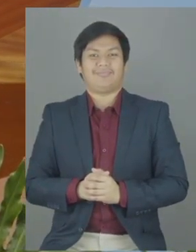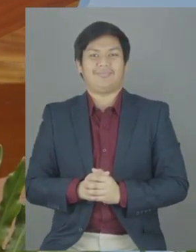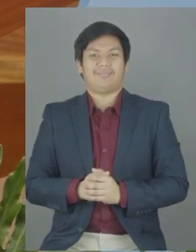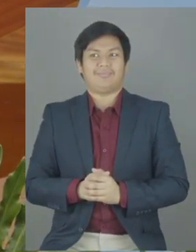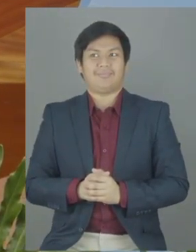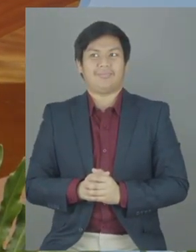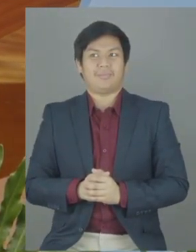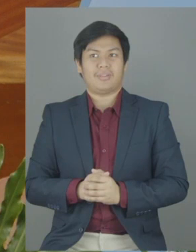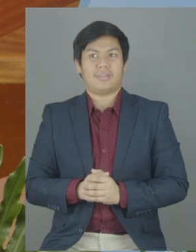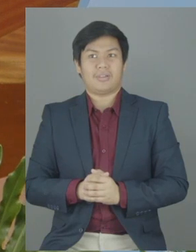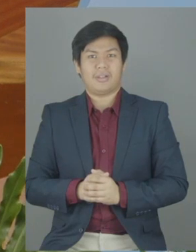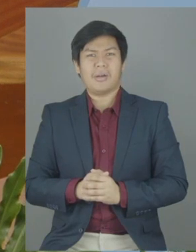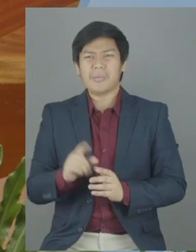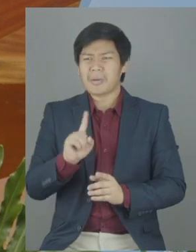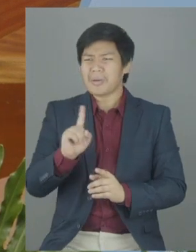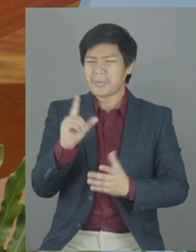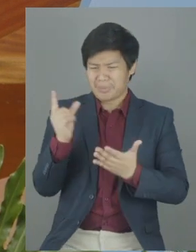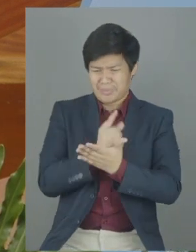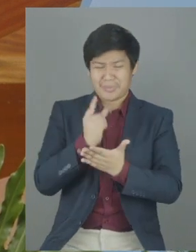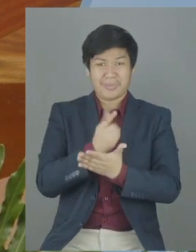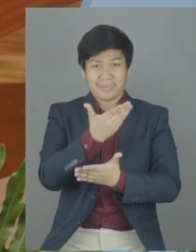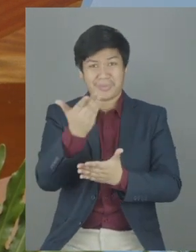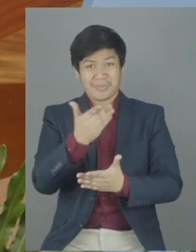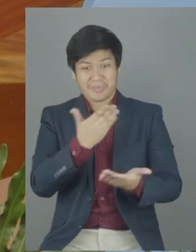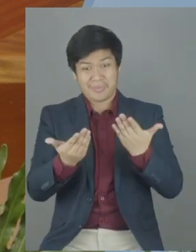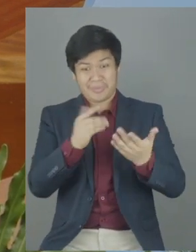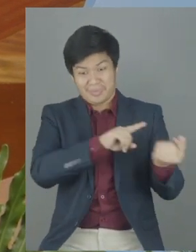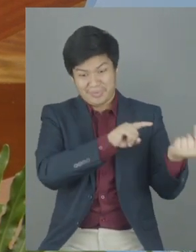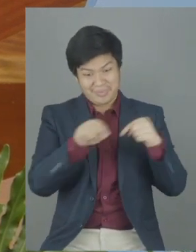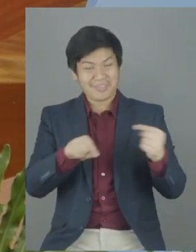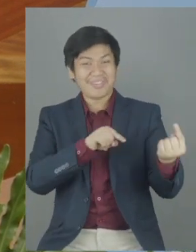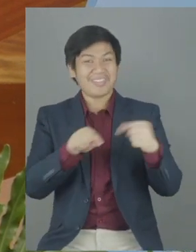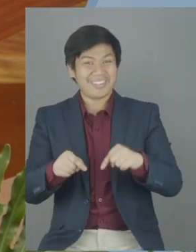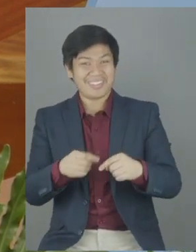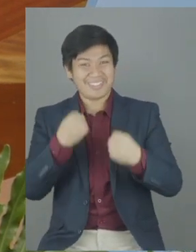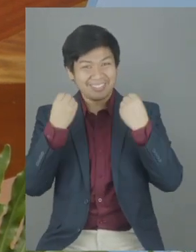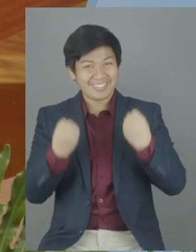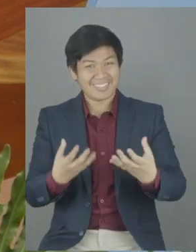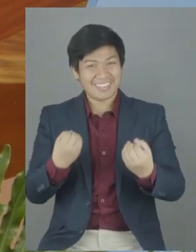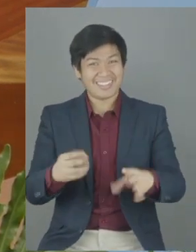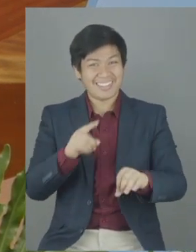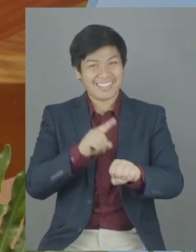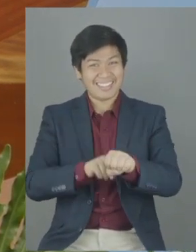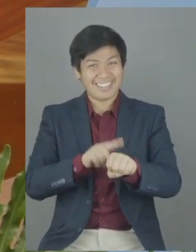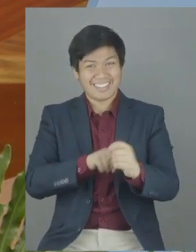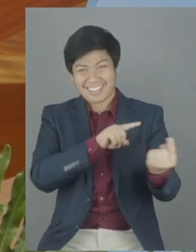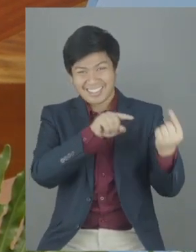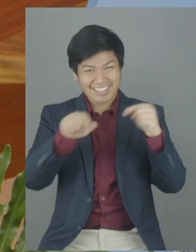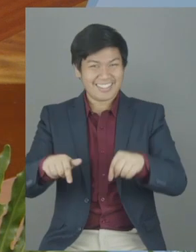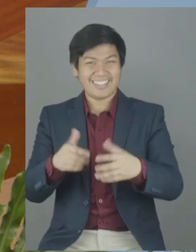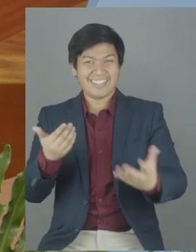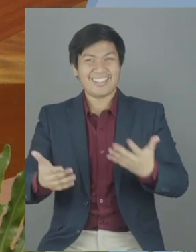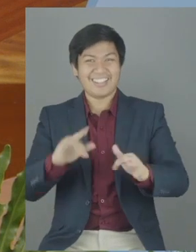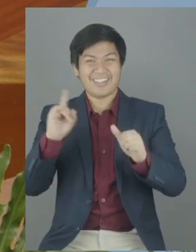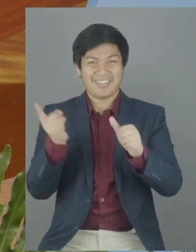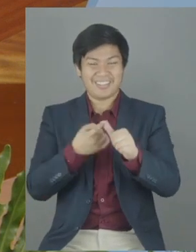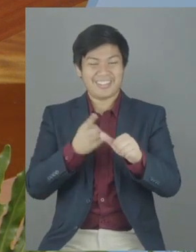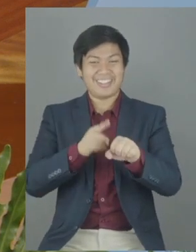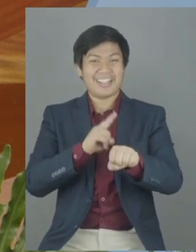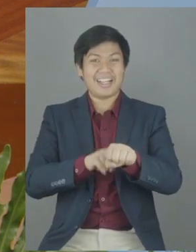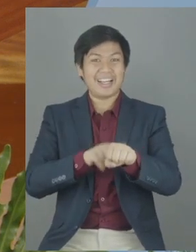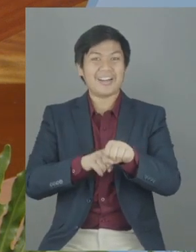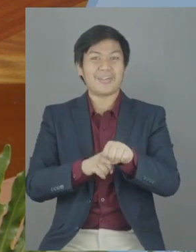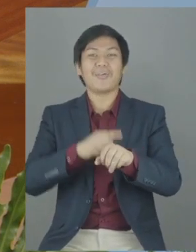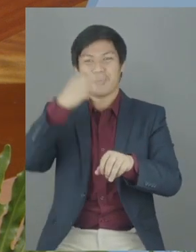But what on earth is the gospel anyway? I mean, maybe you've been attending here for quite some time, or you attended here for the first time a while ago.